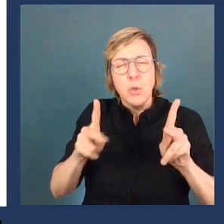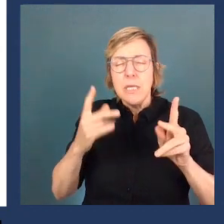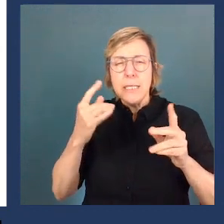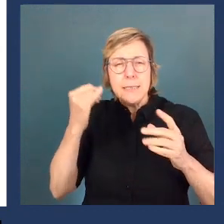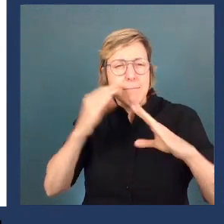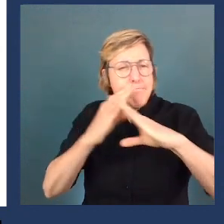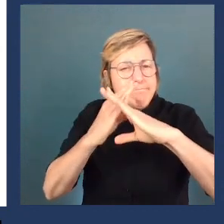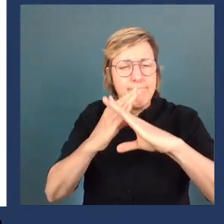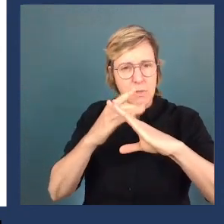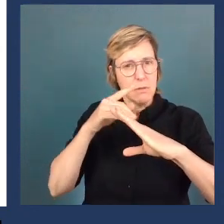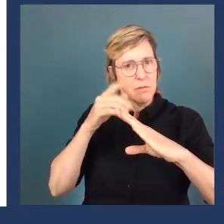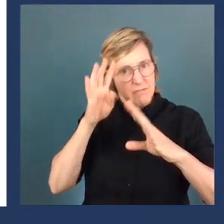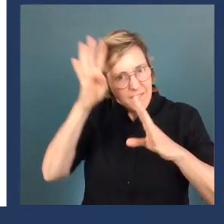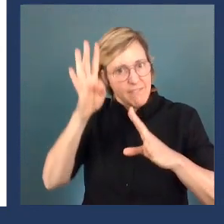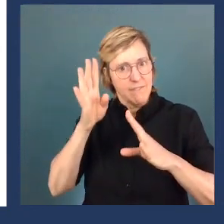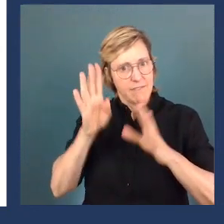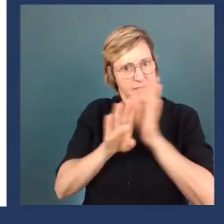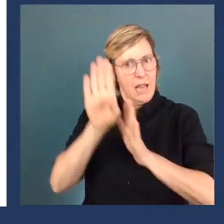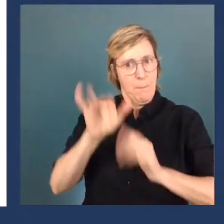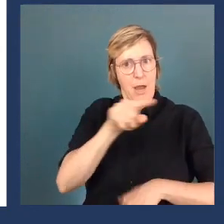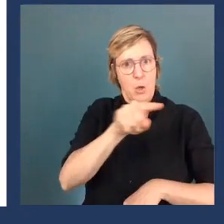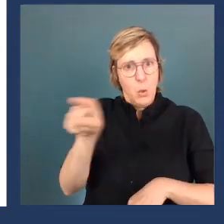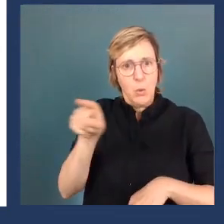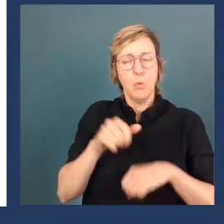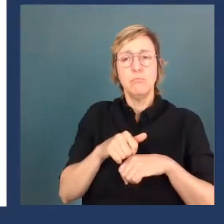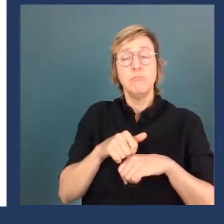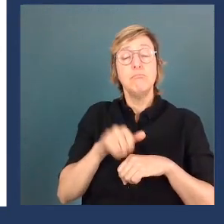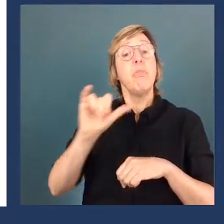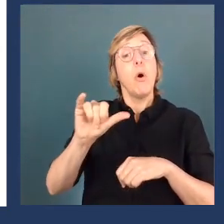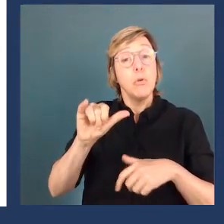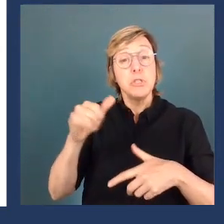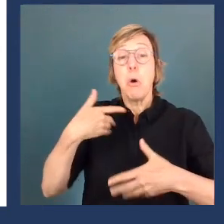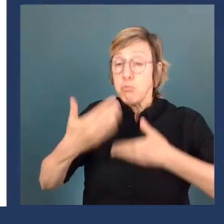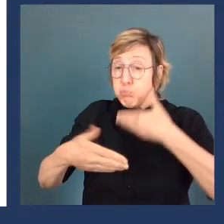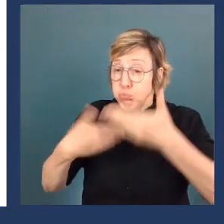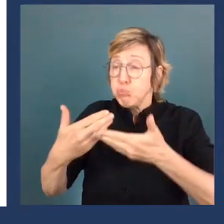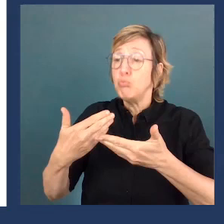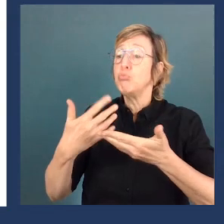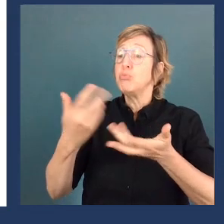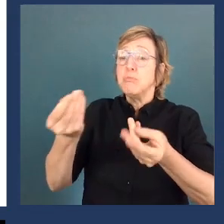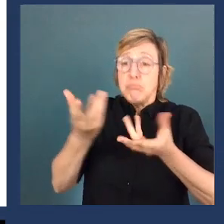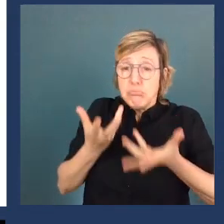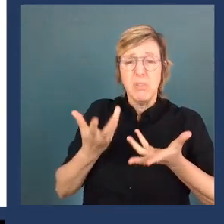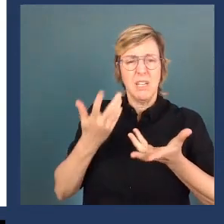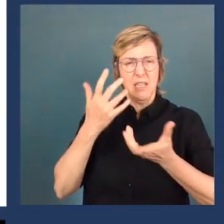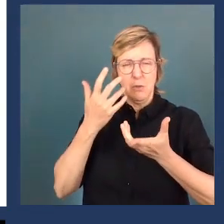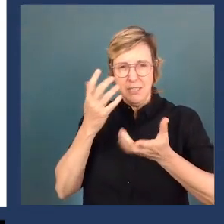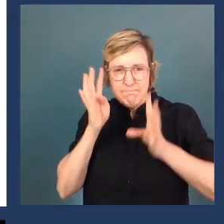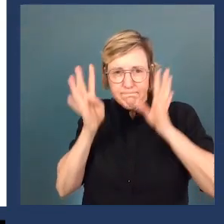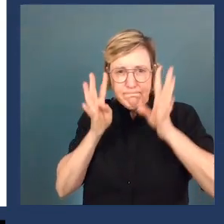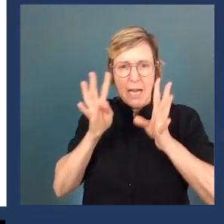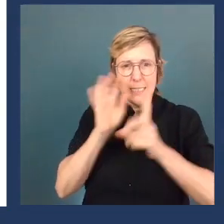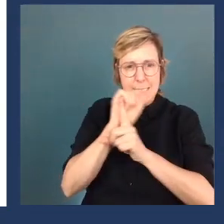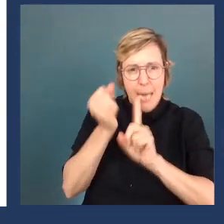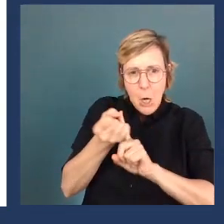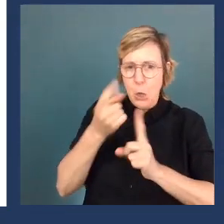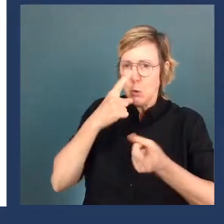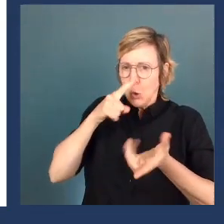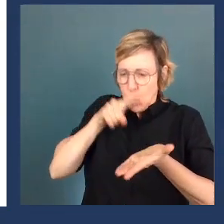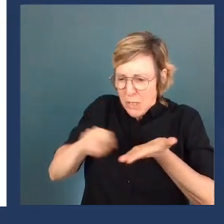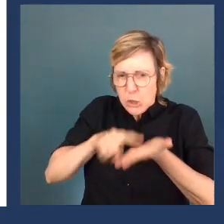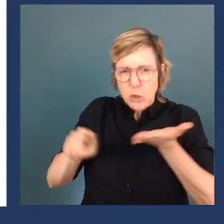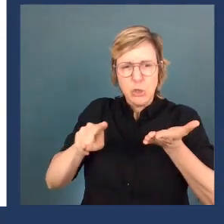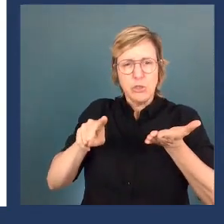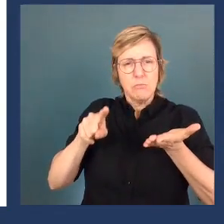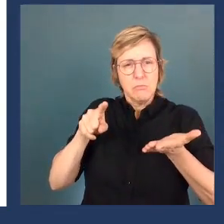test an idea, not being afraid to fail, research, iterating until we get it right, and design, of course, plays a key